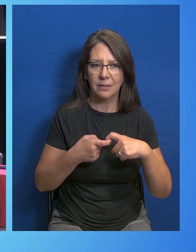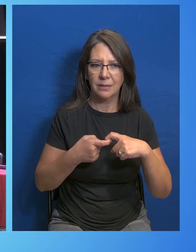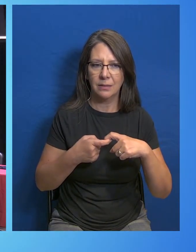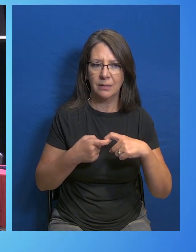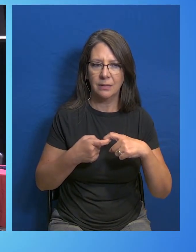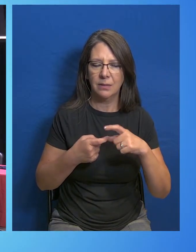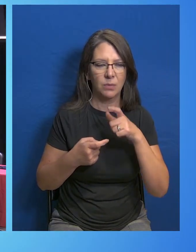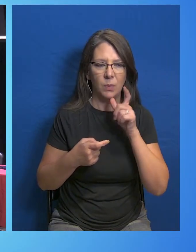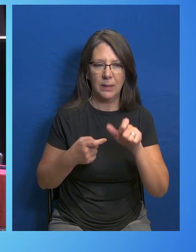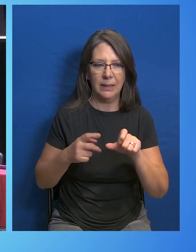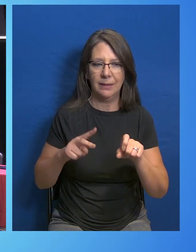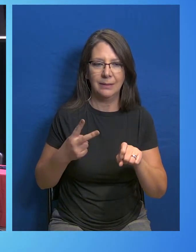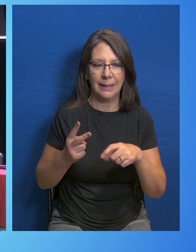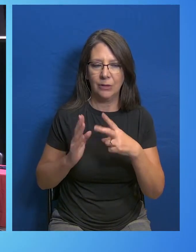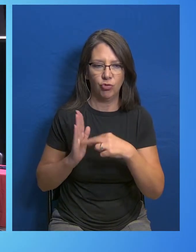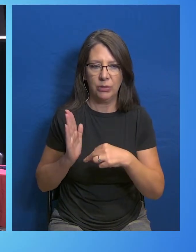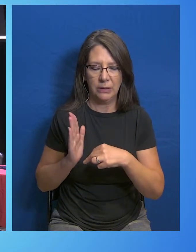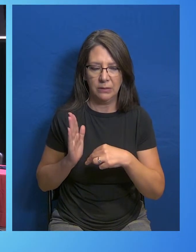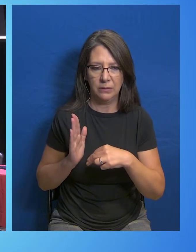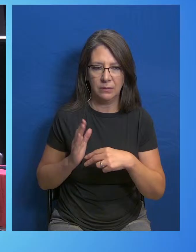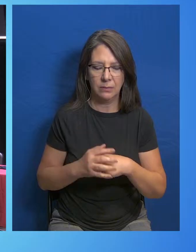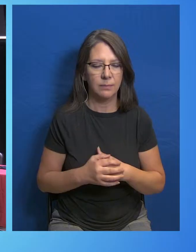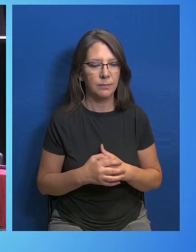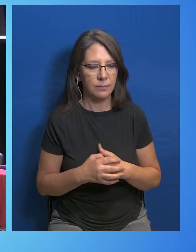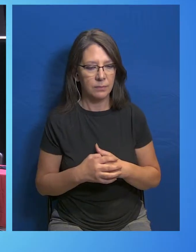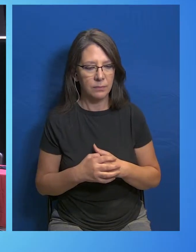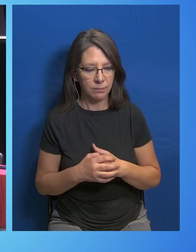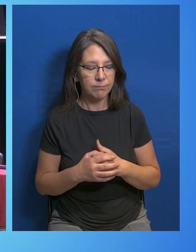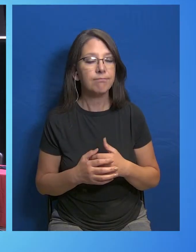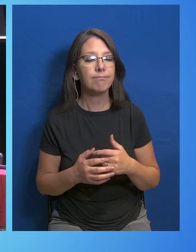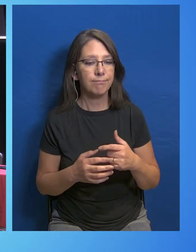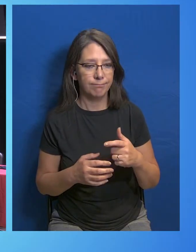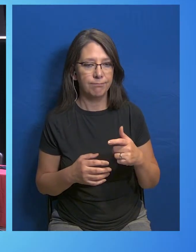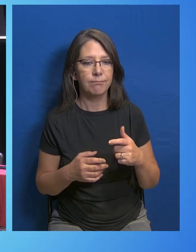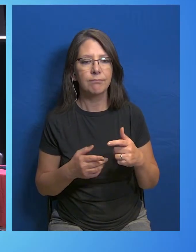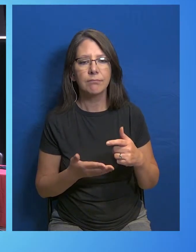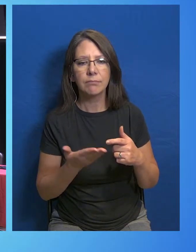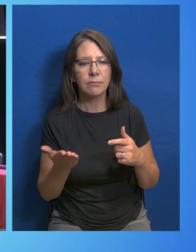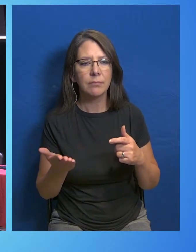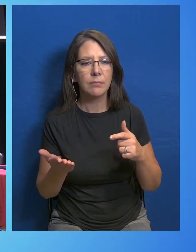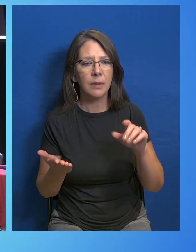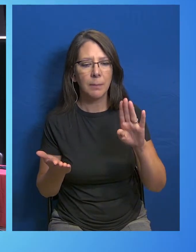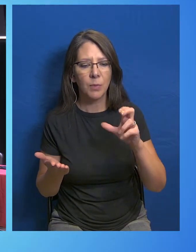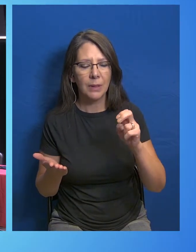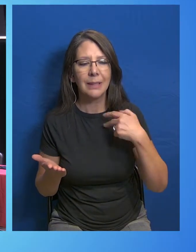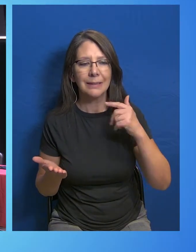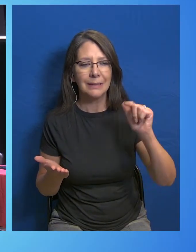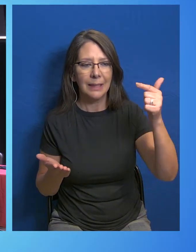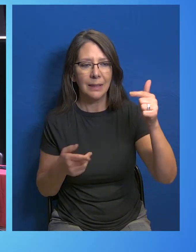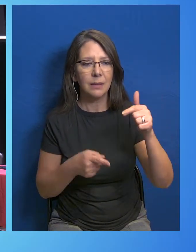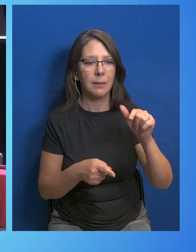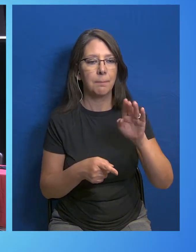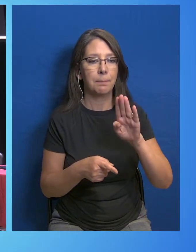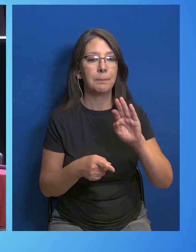The two reads, yes. I will second that. This bill, I'll second.